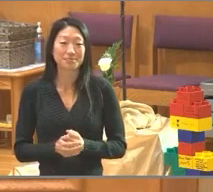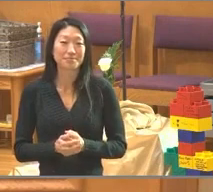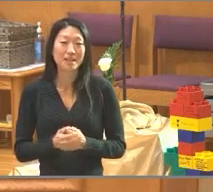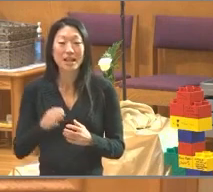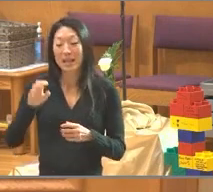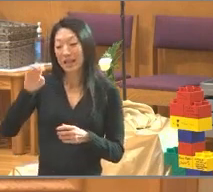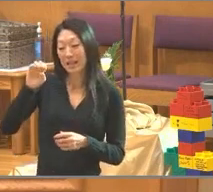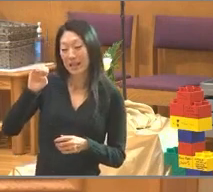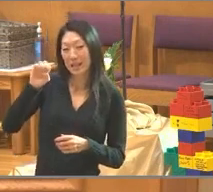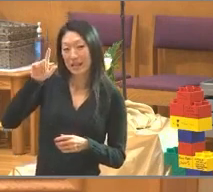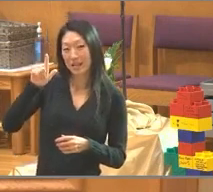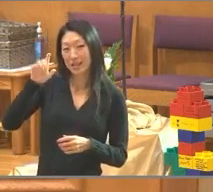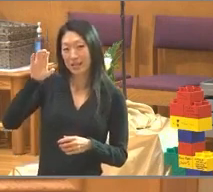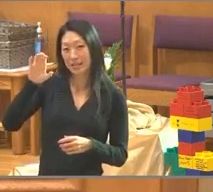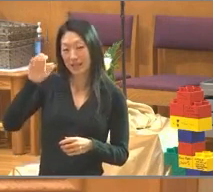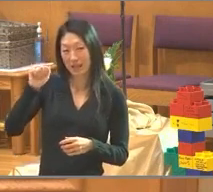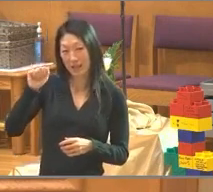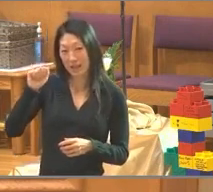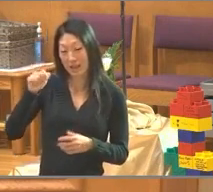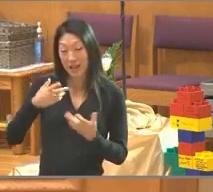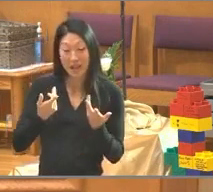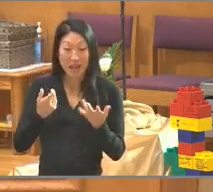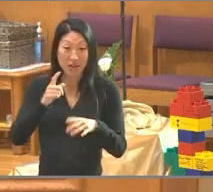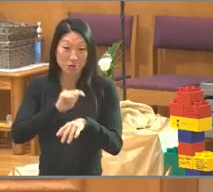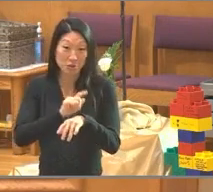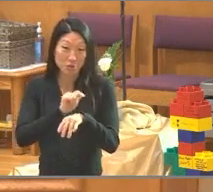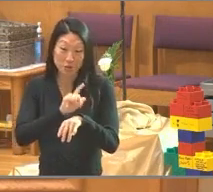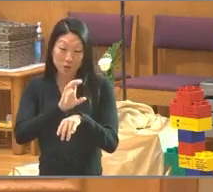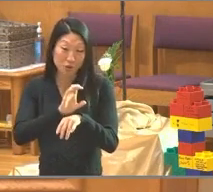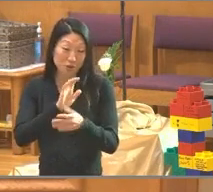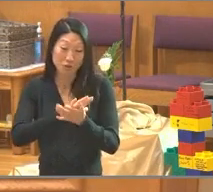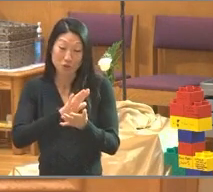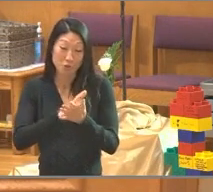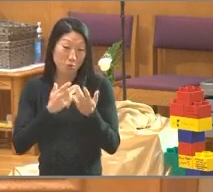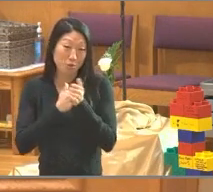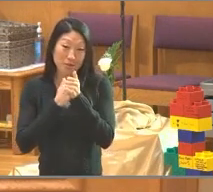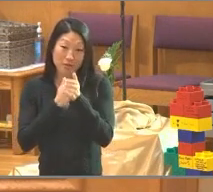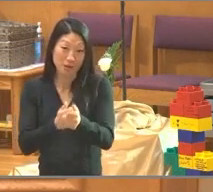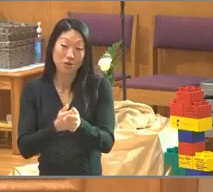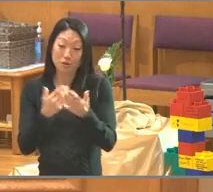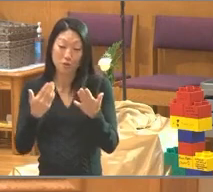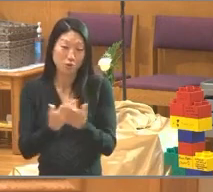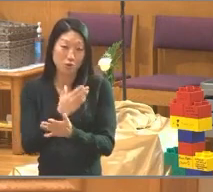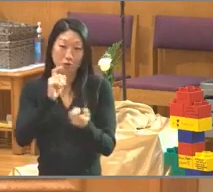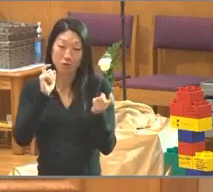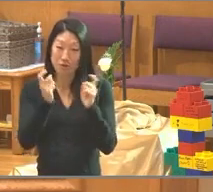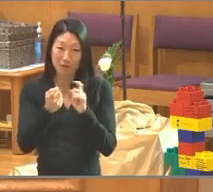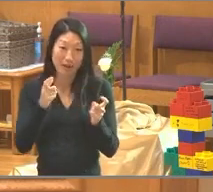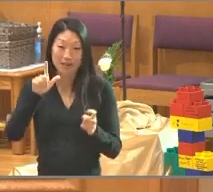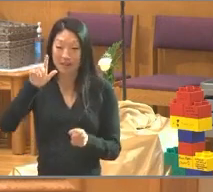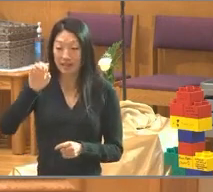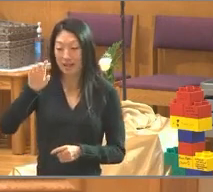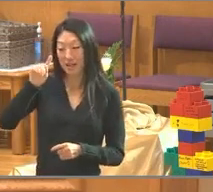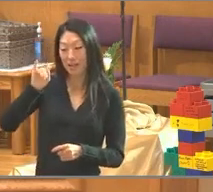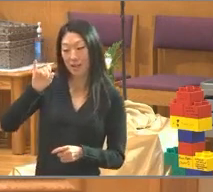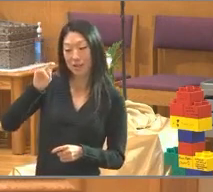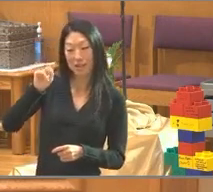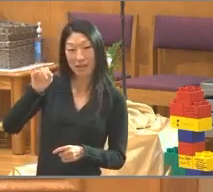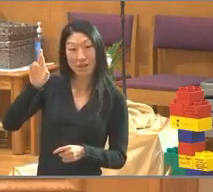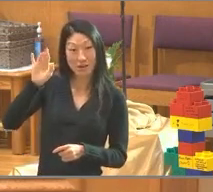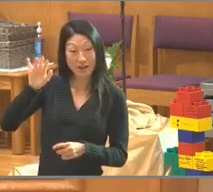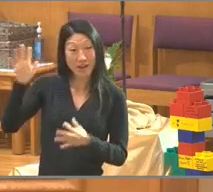ELCA Lutherans at Trinity Lutheran Church and Schools, and we follow the New Revised Common Lectionary. It is prescribed for